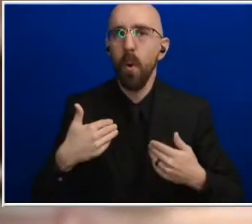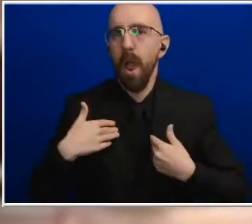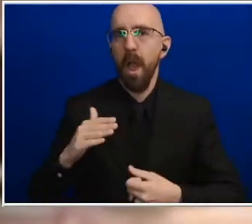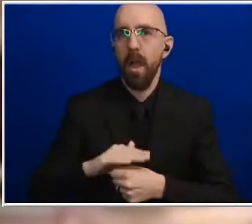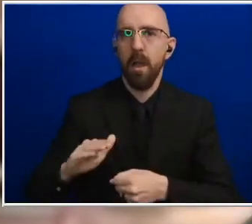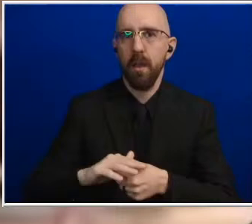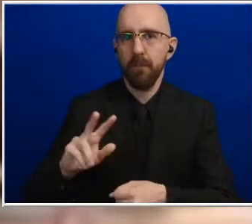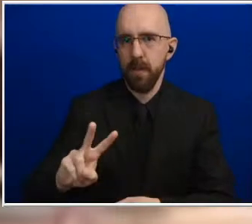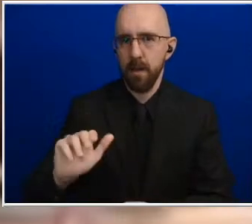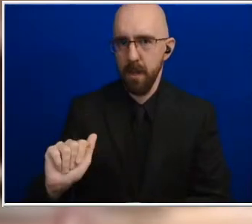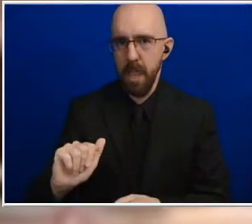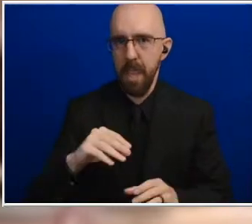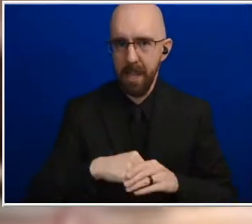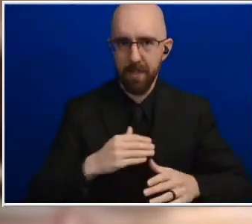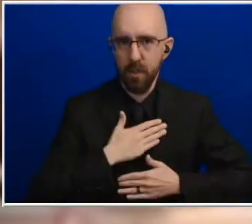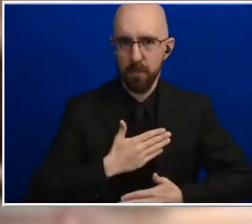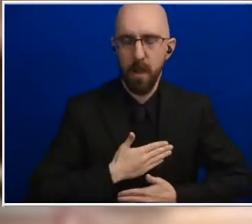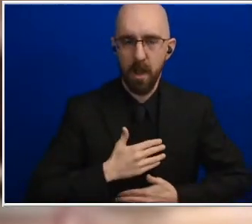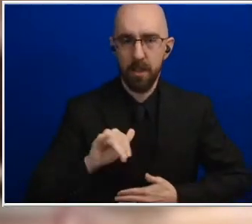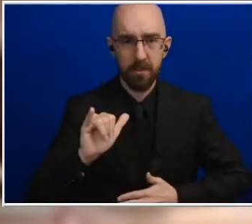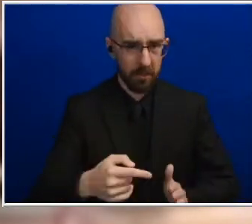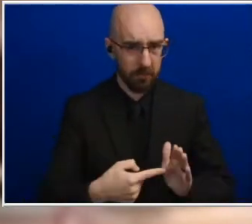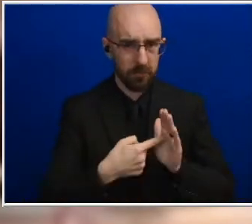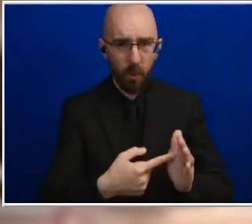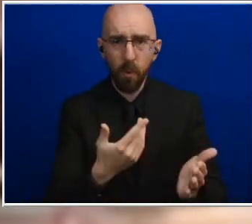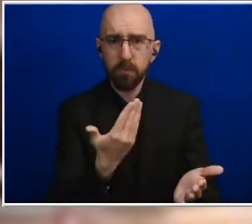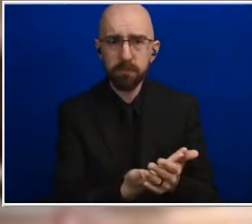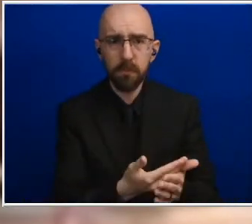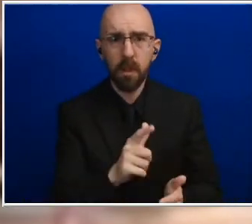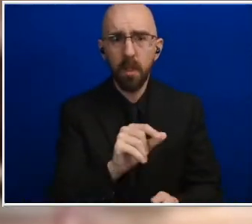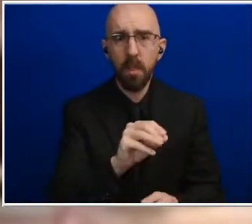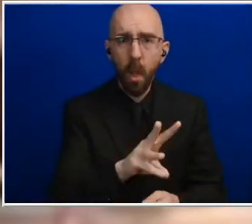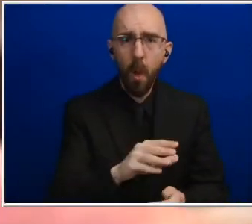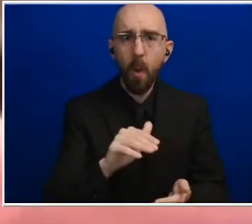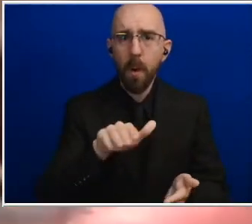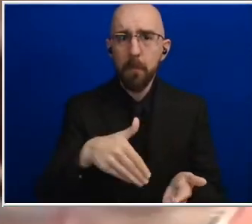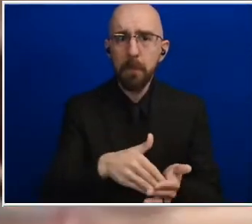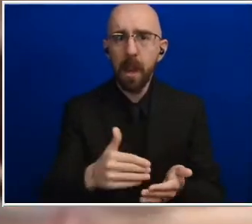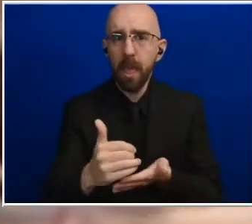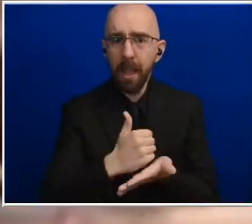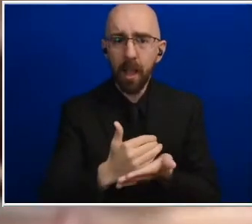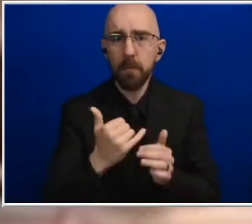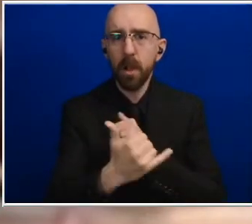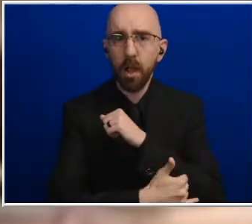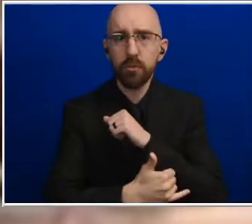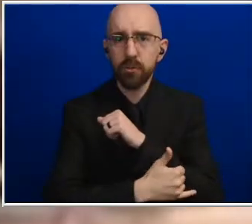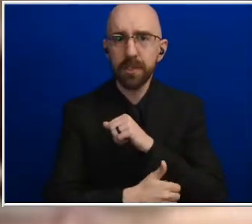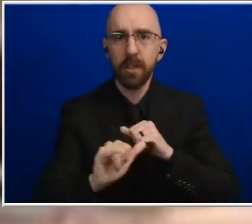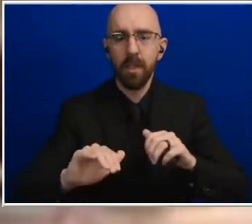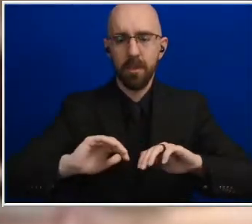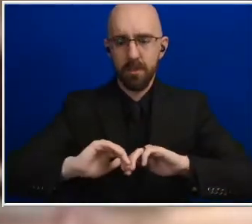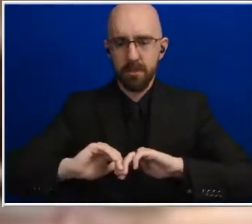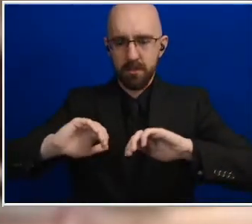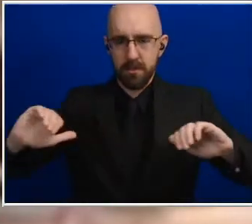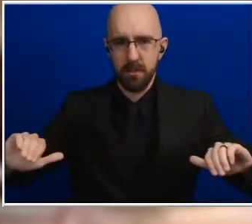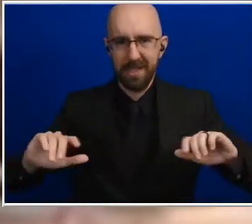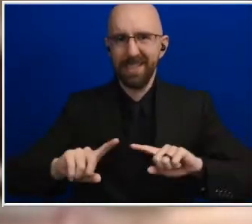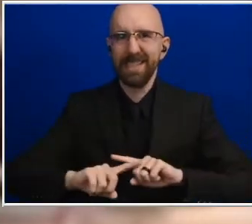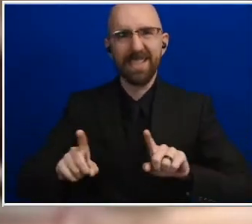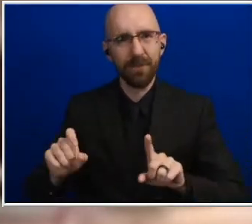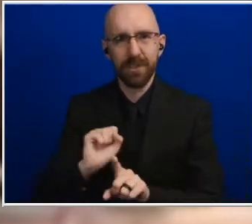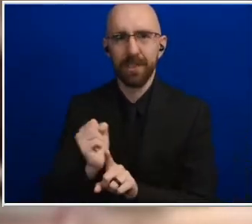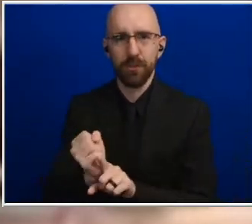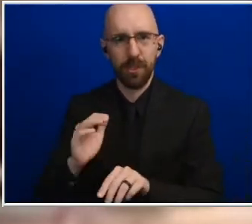A. And that's been well shown in low and middle income countries. That's a different situation than here in the